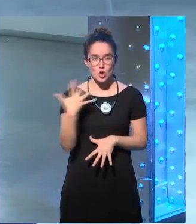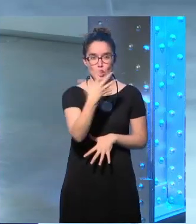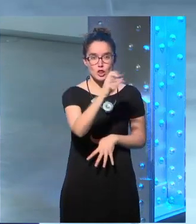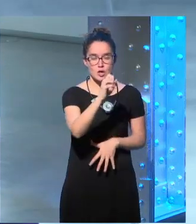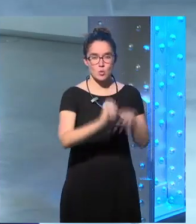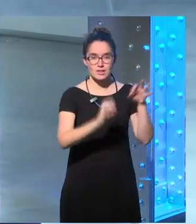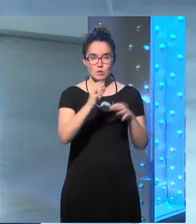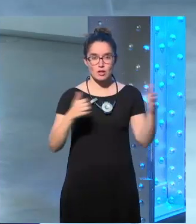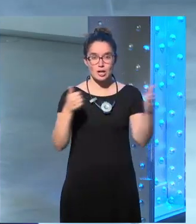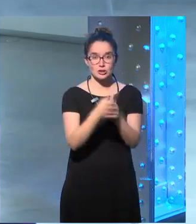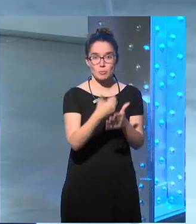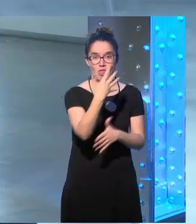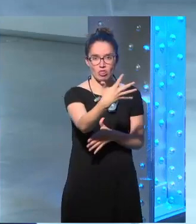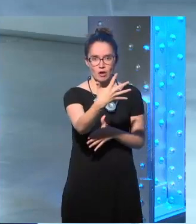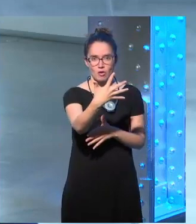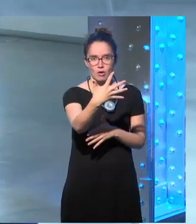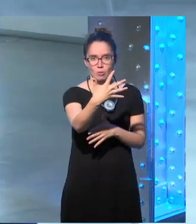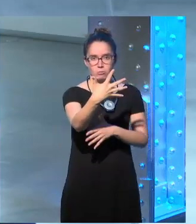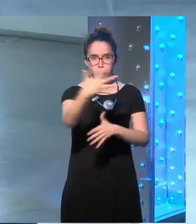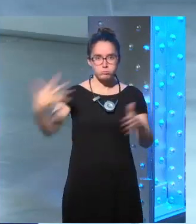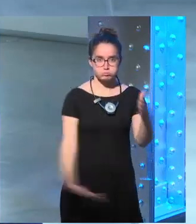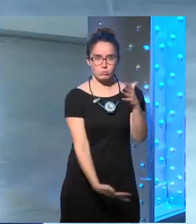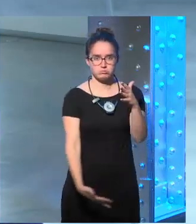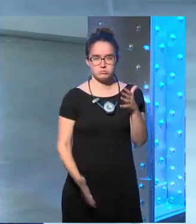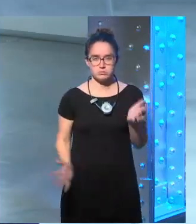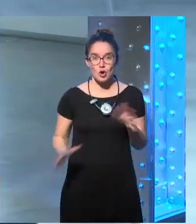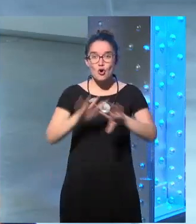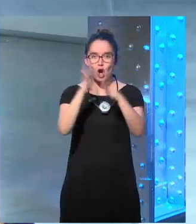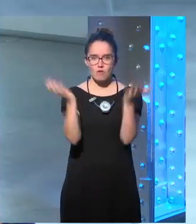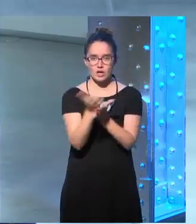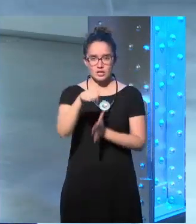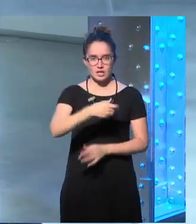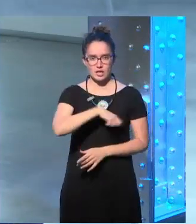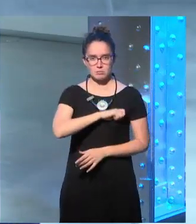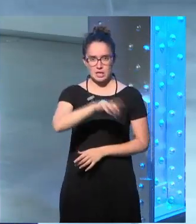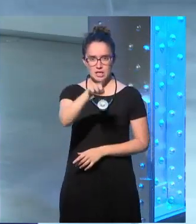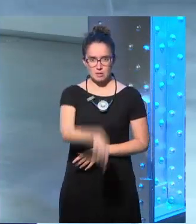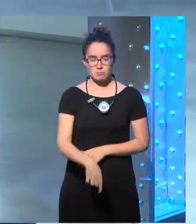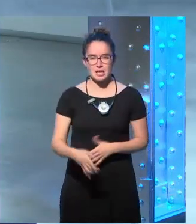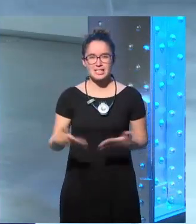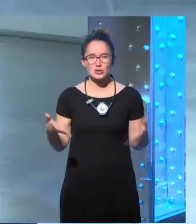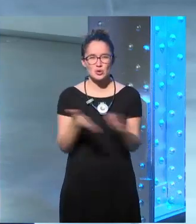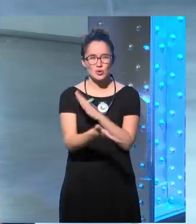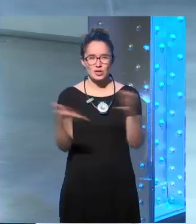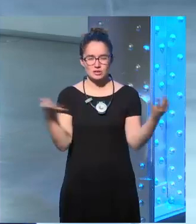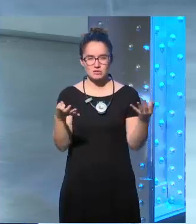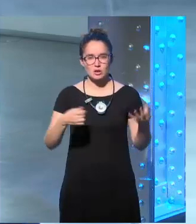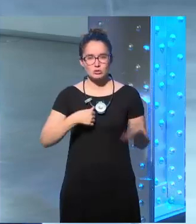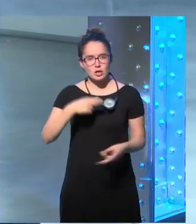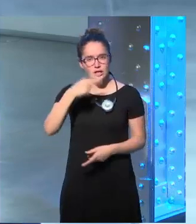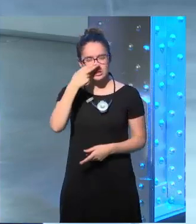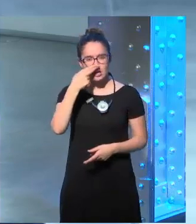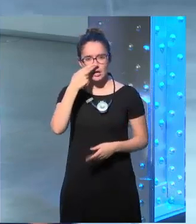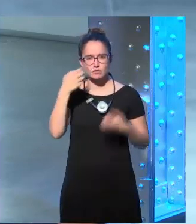demanded changes every year. 5 of the skills that were requested last year are no longer in the top